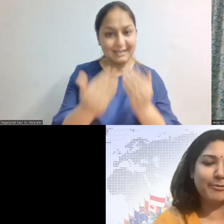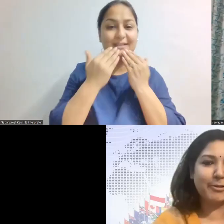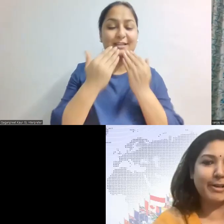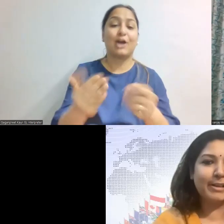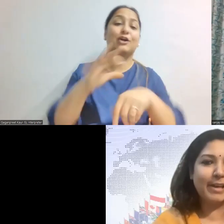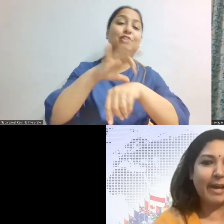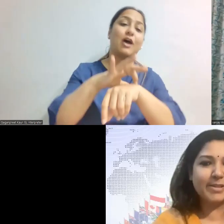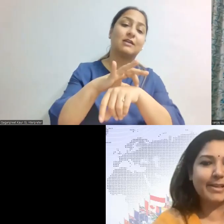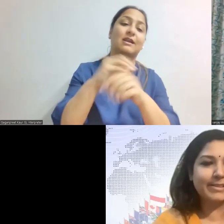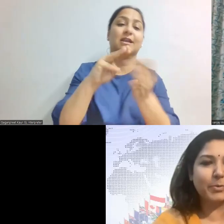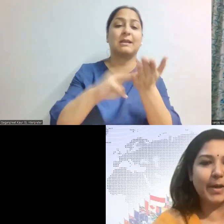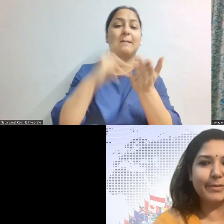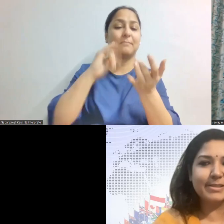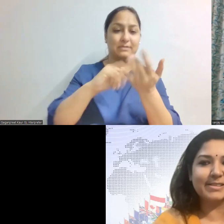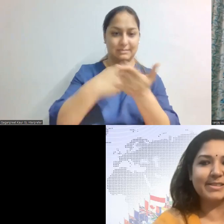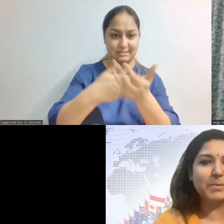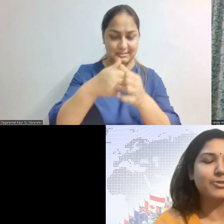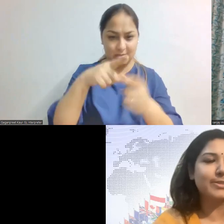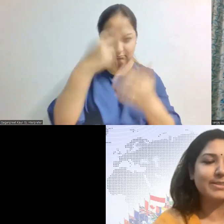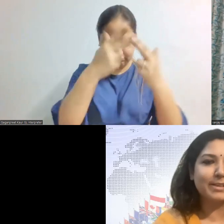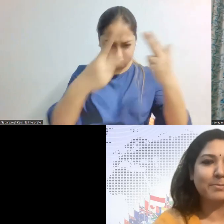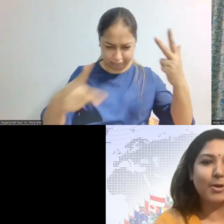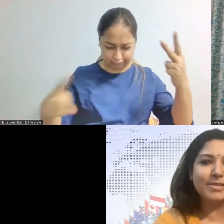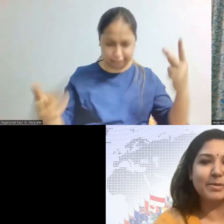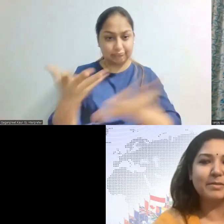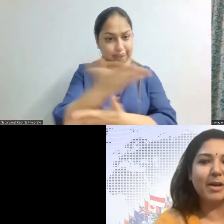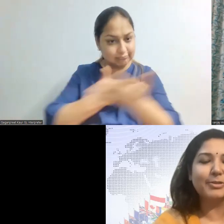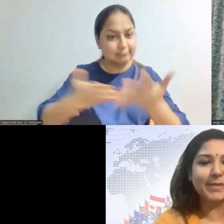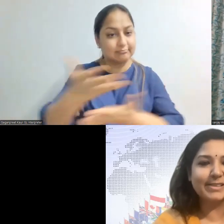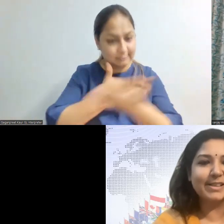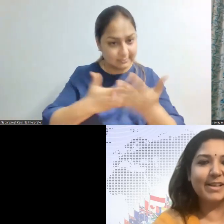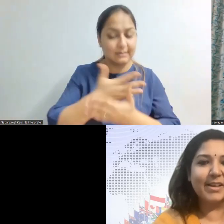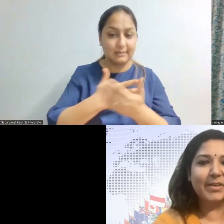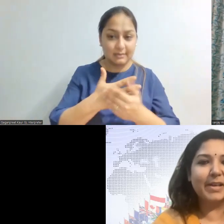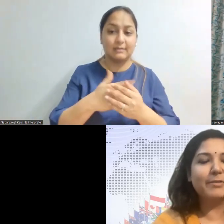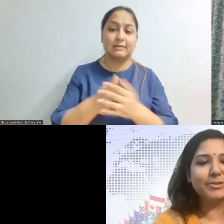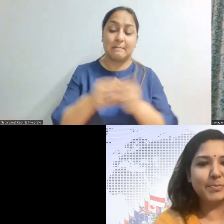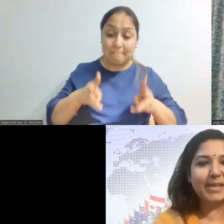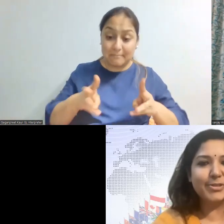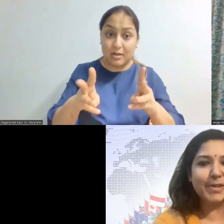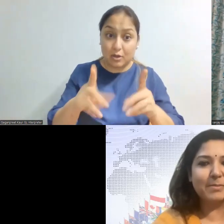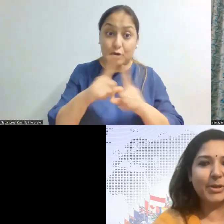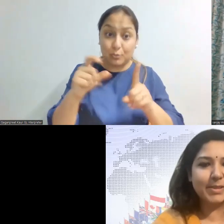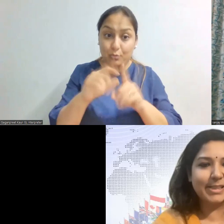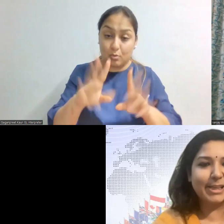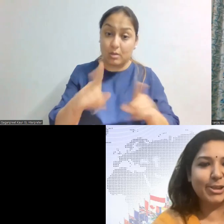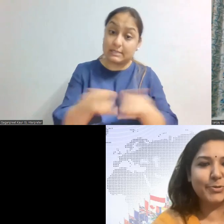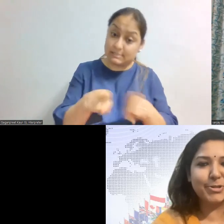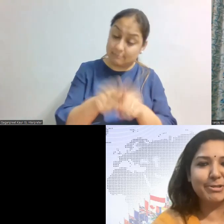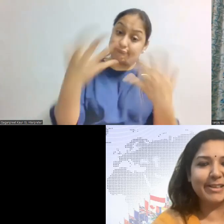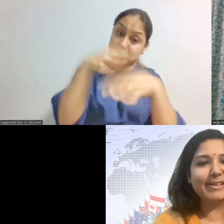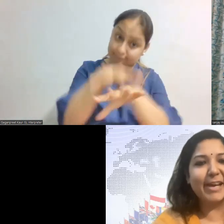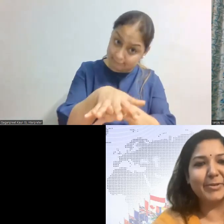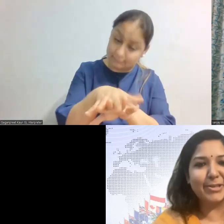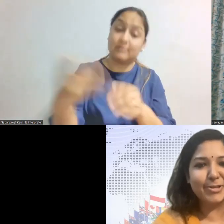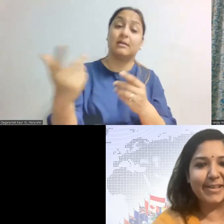Mishra, for encapsulating various dimensions and plausible pathways relevant to mainstream equity and